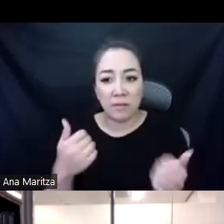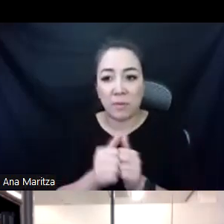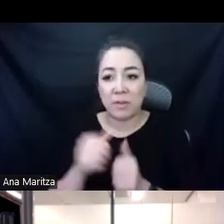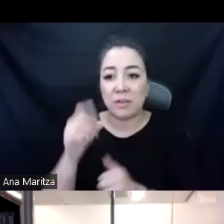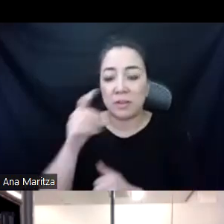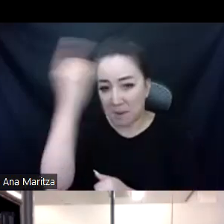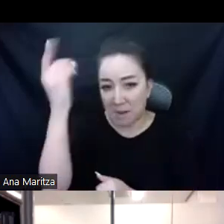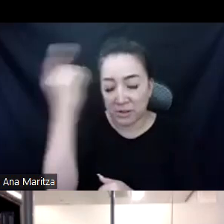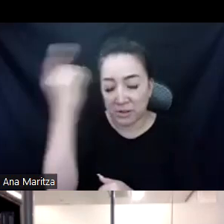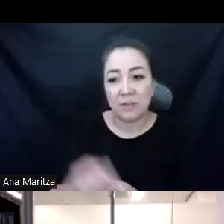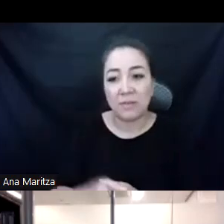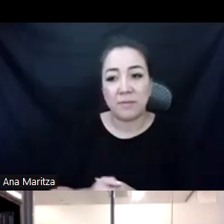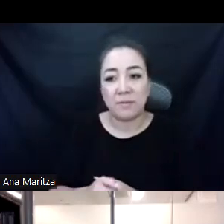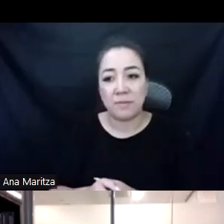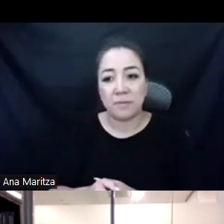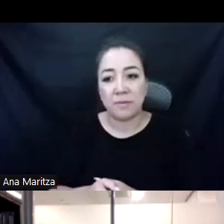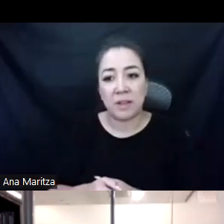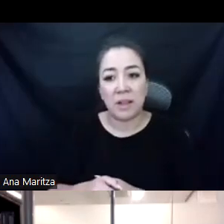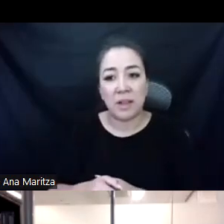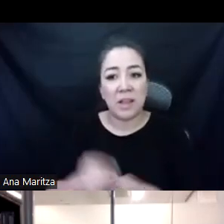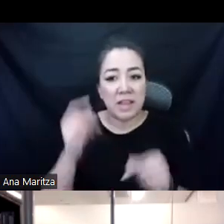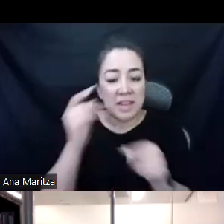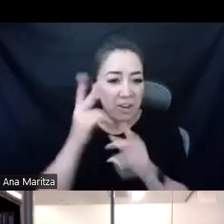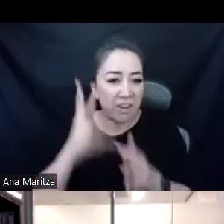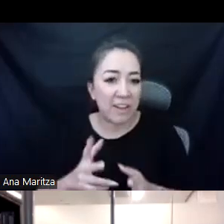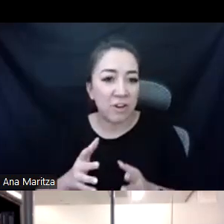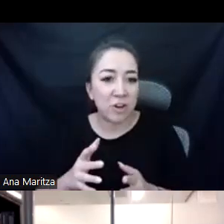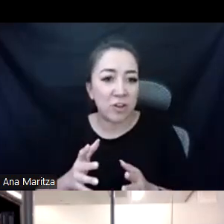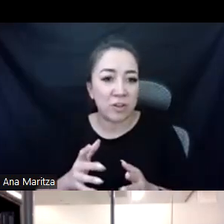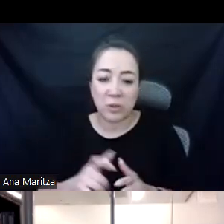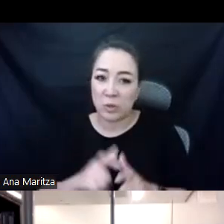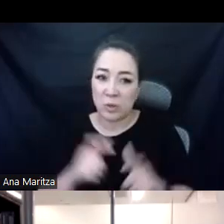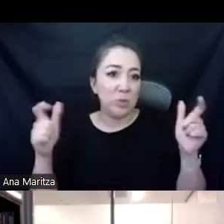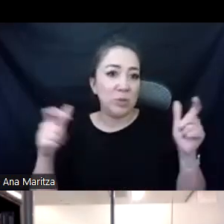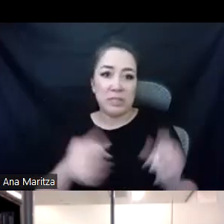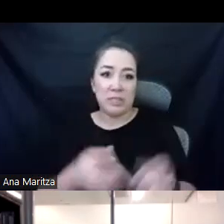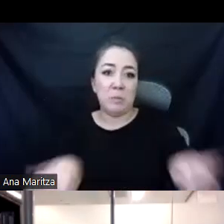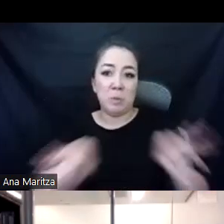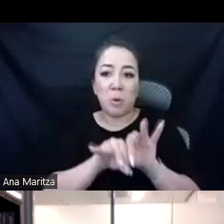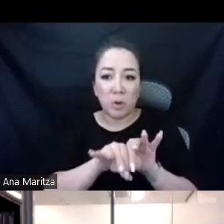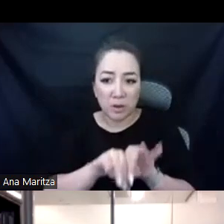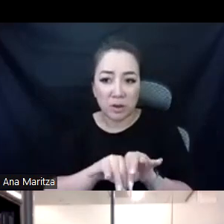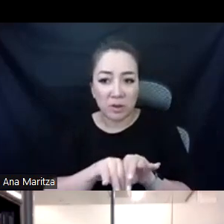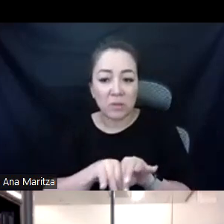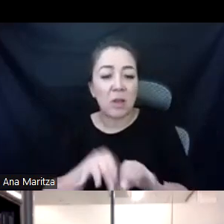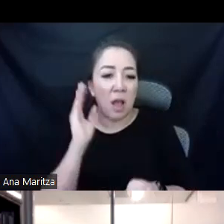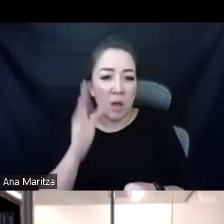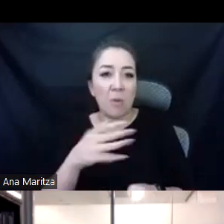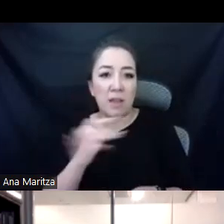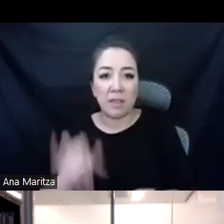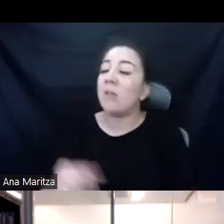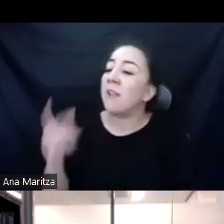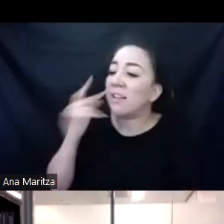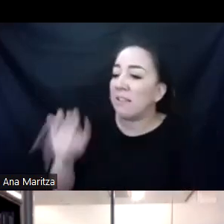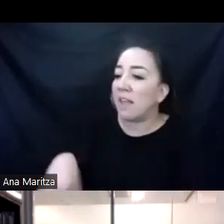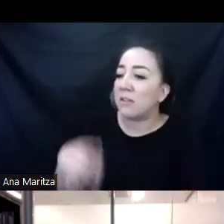they're not, caregiver is hugely important. And so I would like to. Oh, I see that. So I